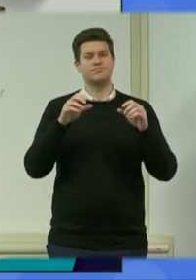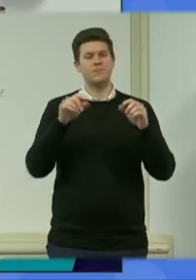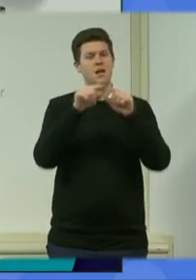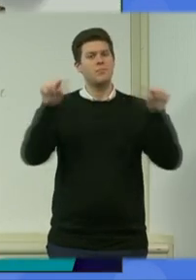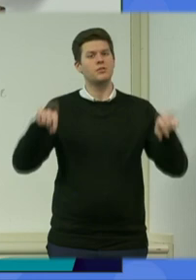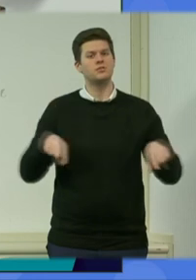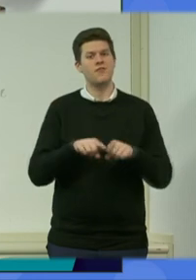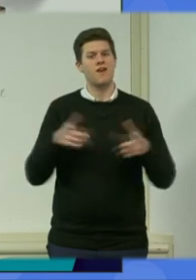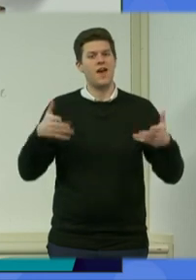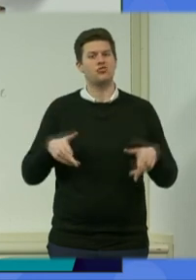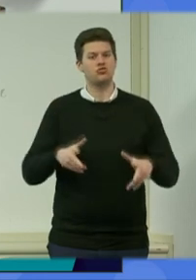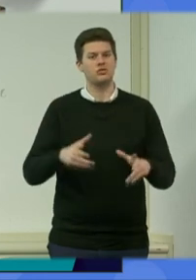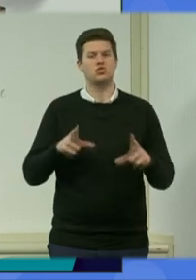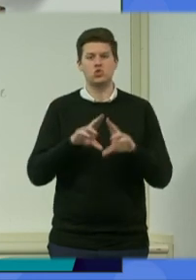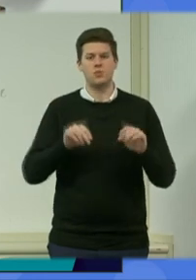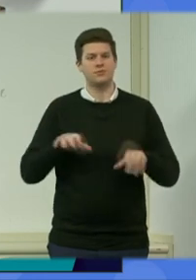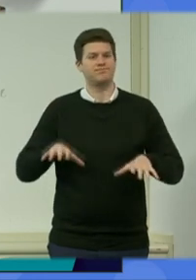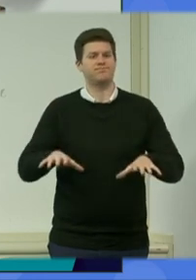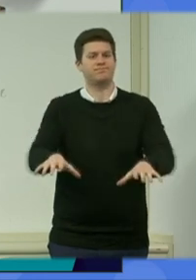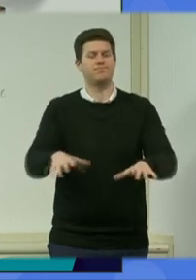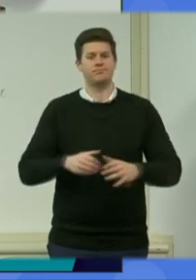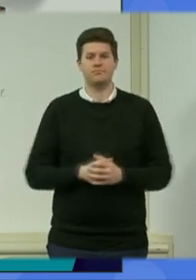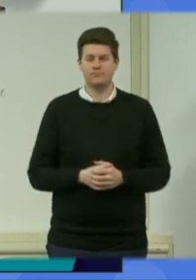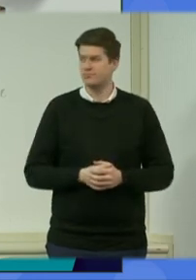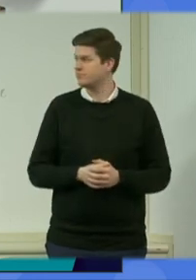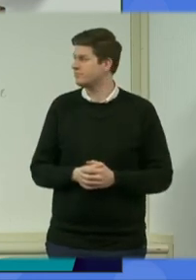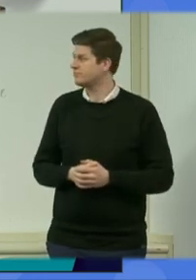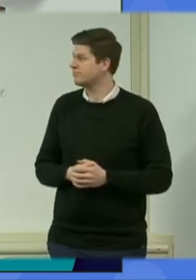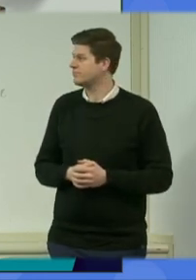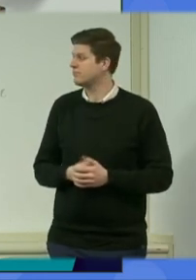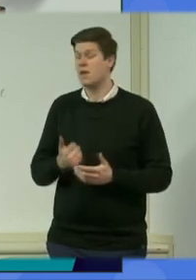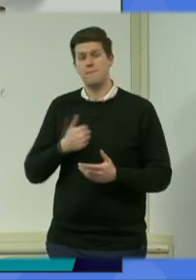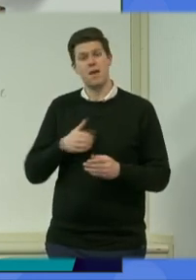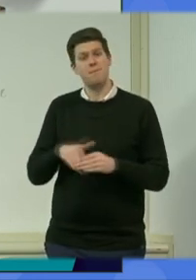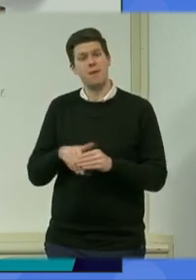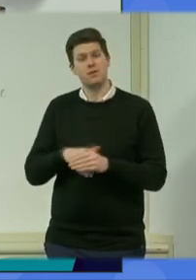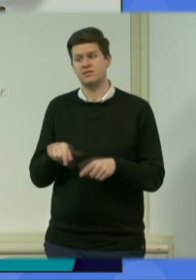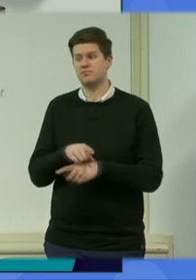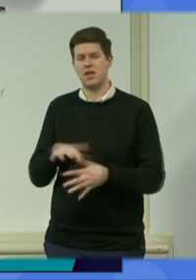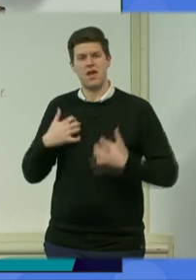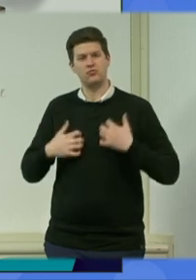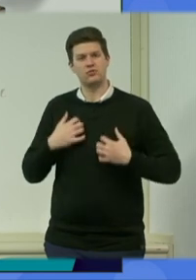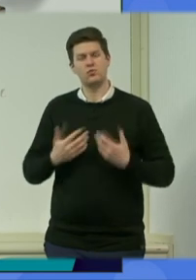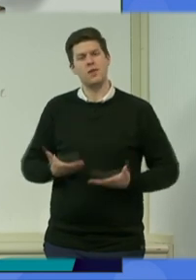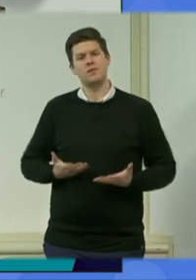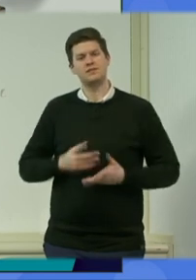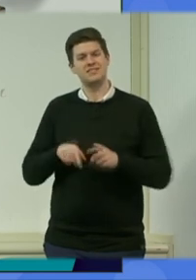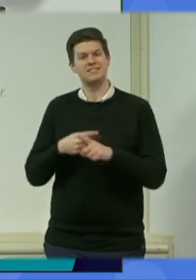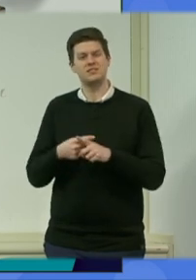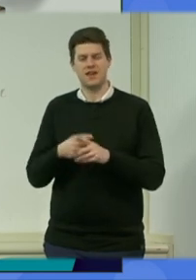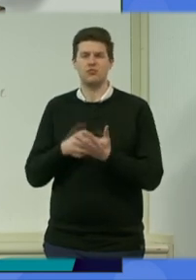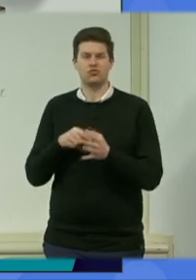taxation and business taxation. My members are very obsessed with business rates, which is the most boring of all the taxes.